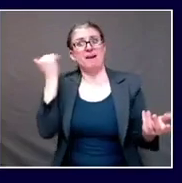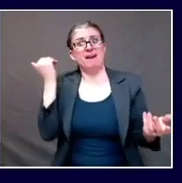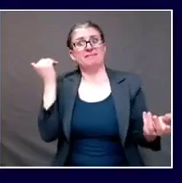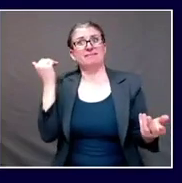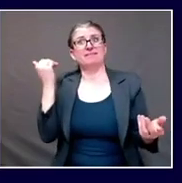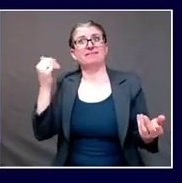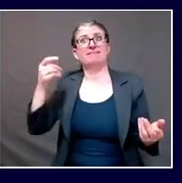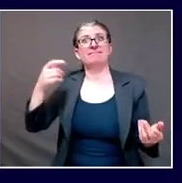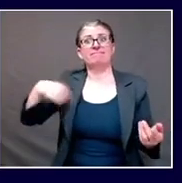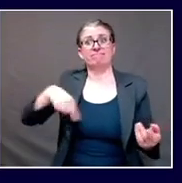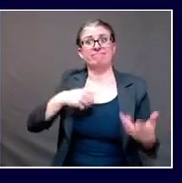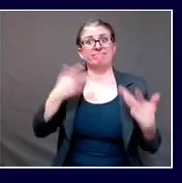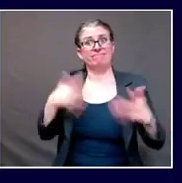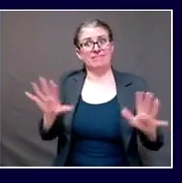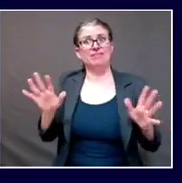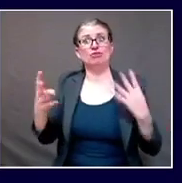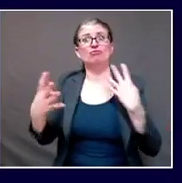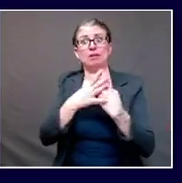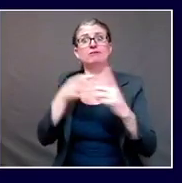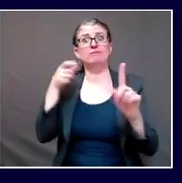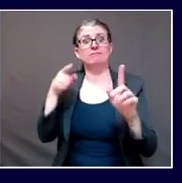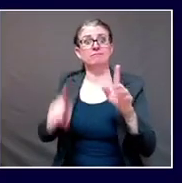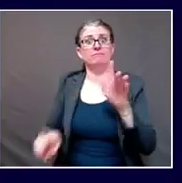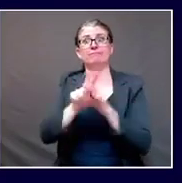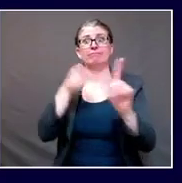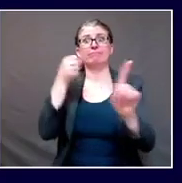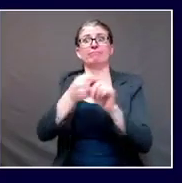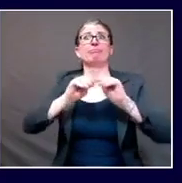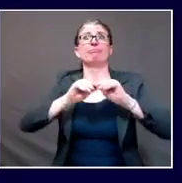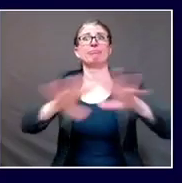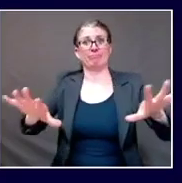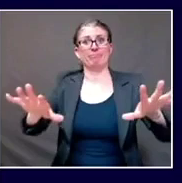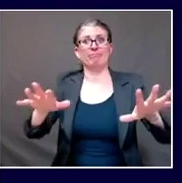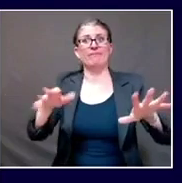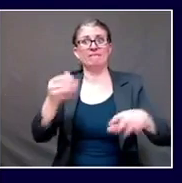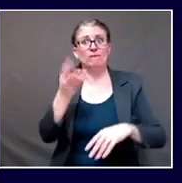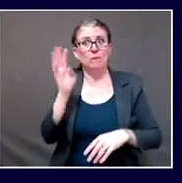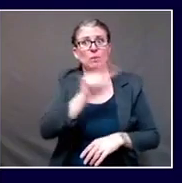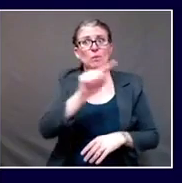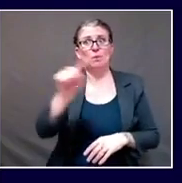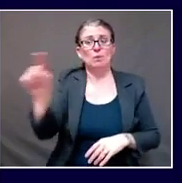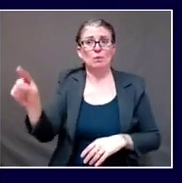pandemic, is Maine CDC considering moving incarcerated people into phase one B?